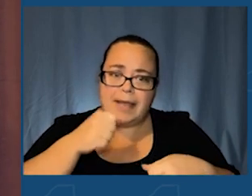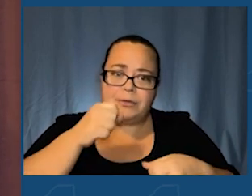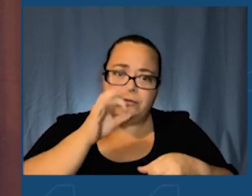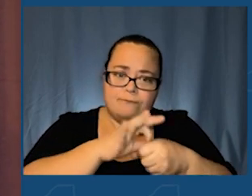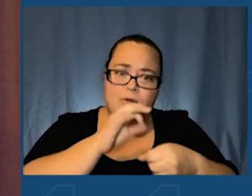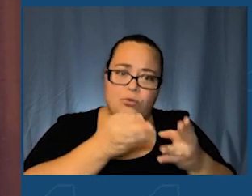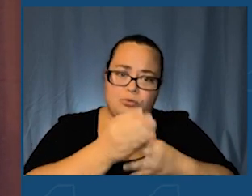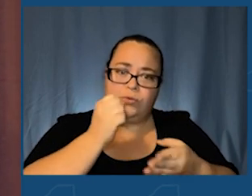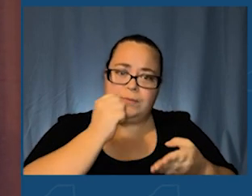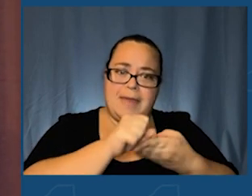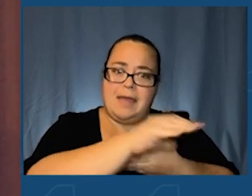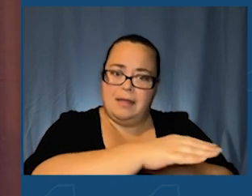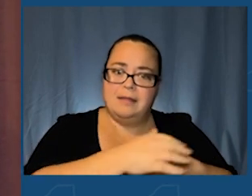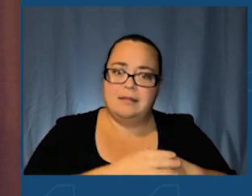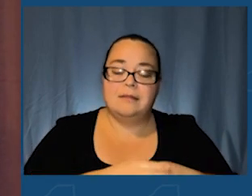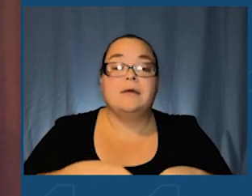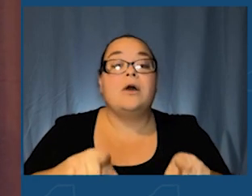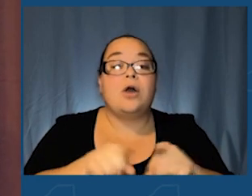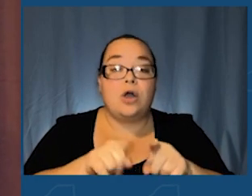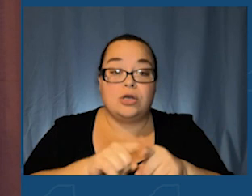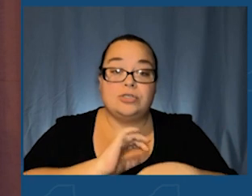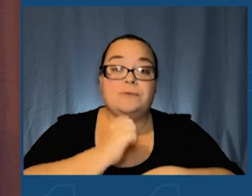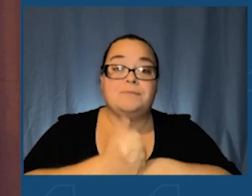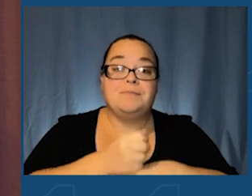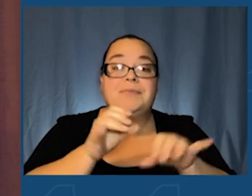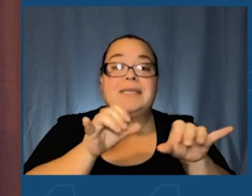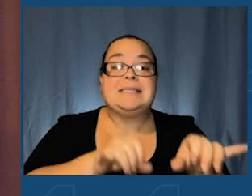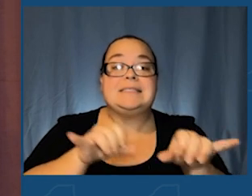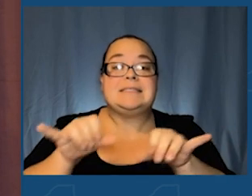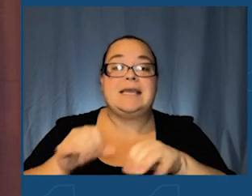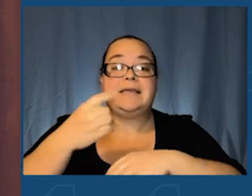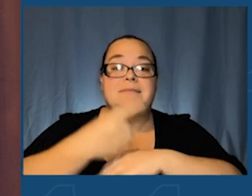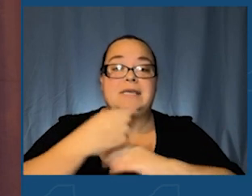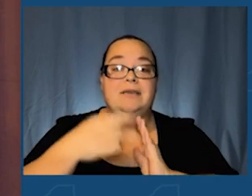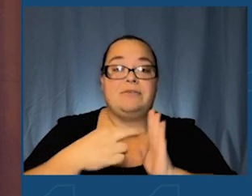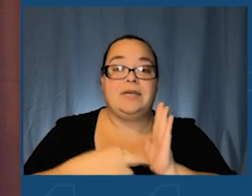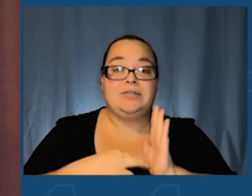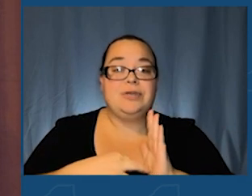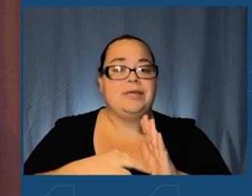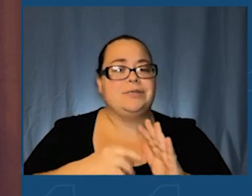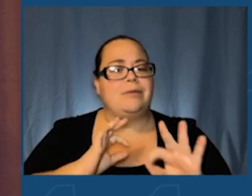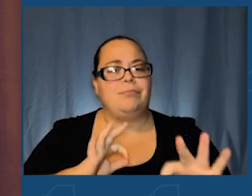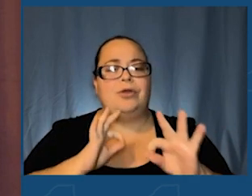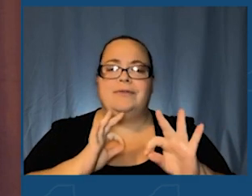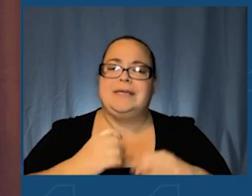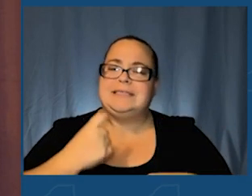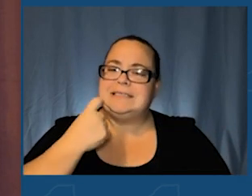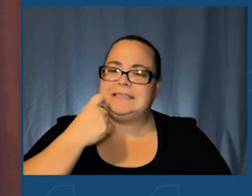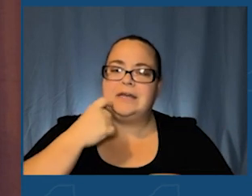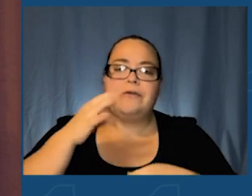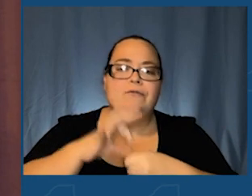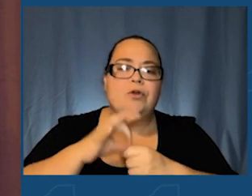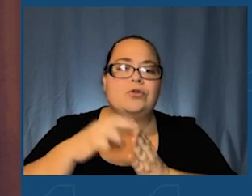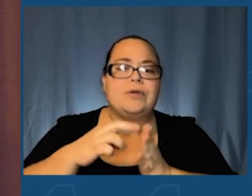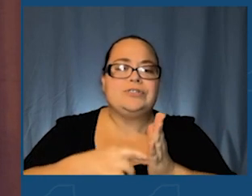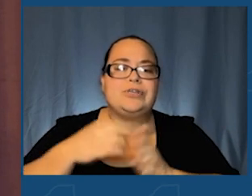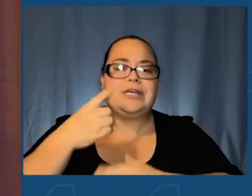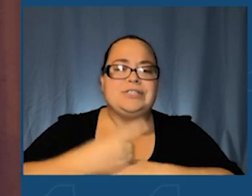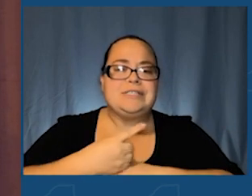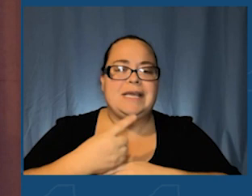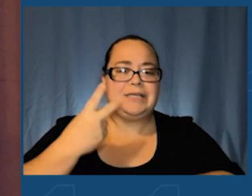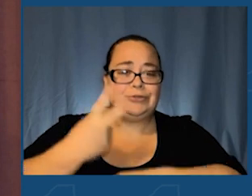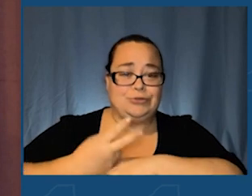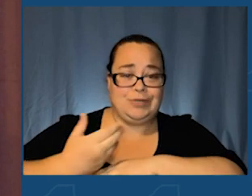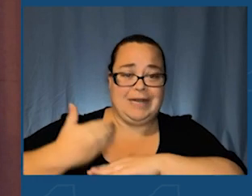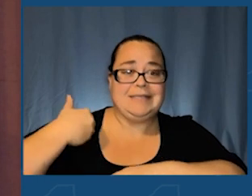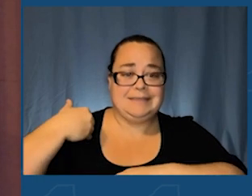same-day registration. Very fitting. We just had National Voter Registration Day 2 days ago. I wasn't having to give so many